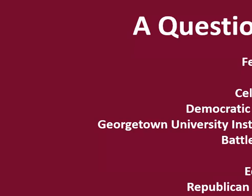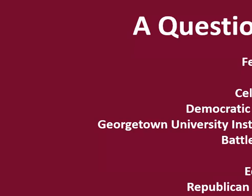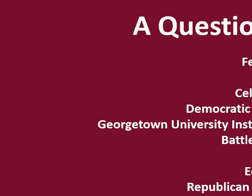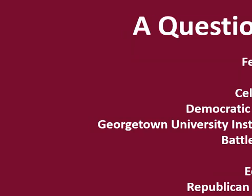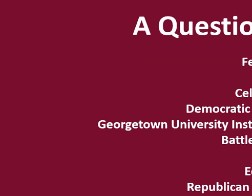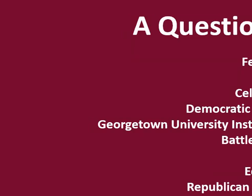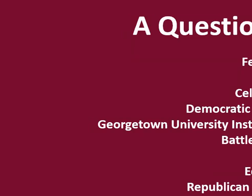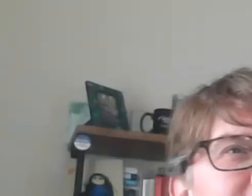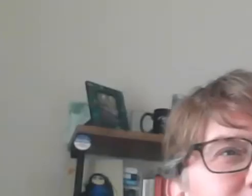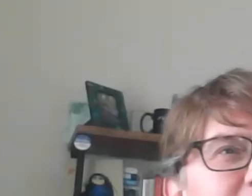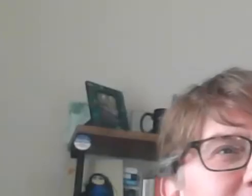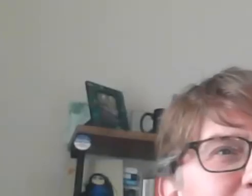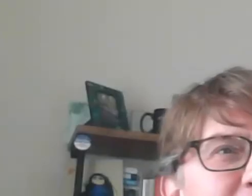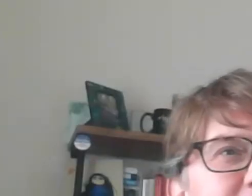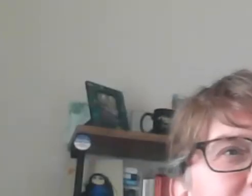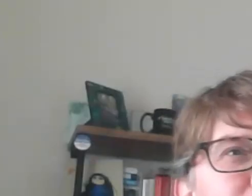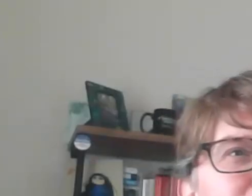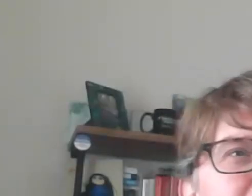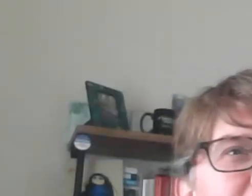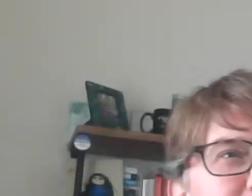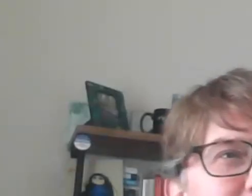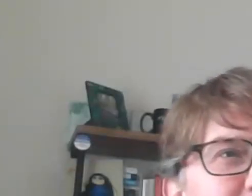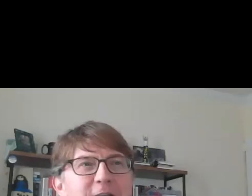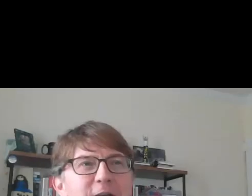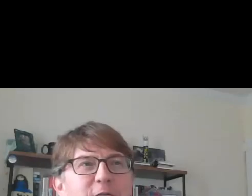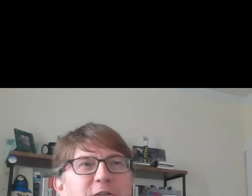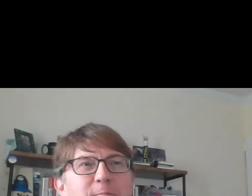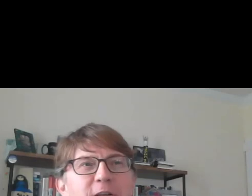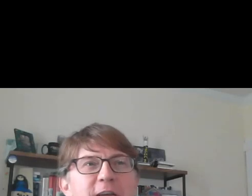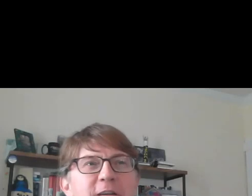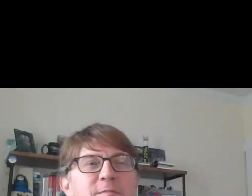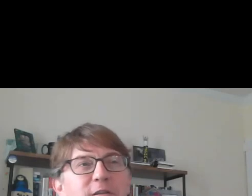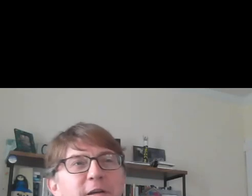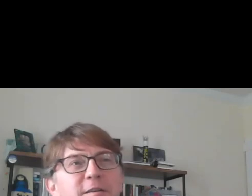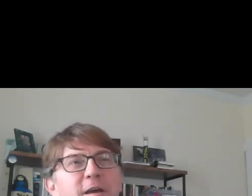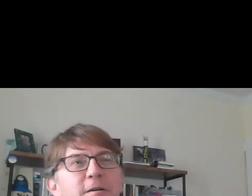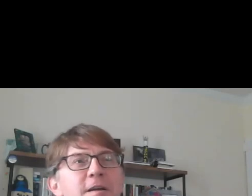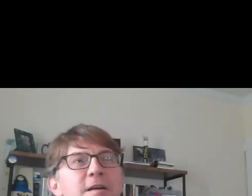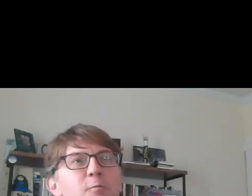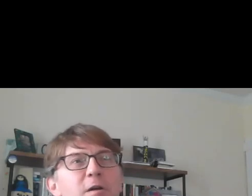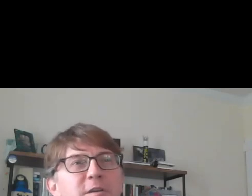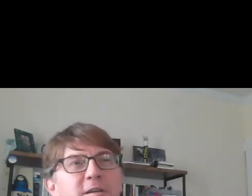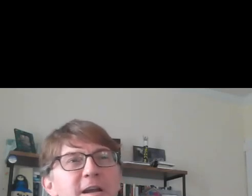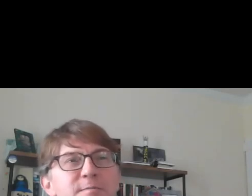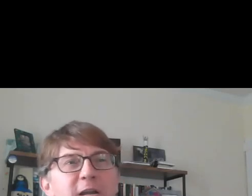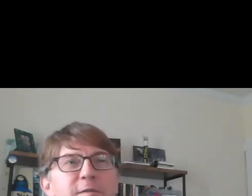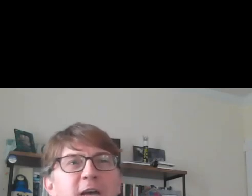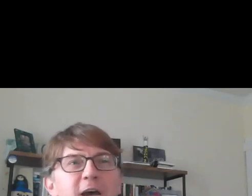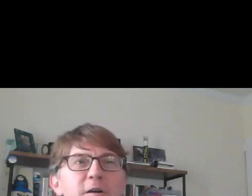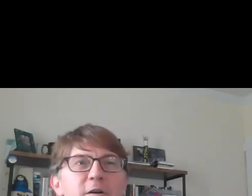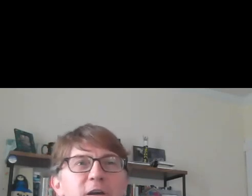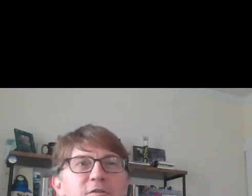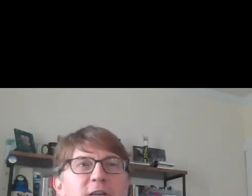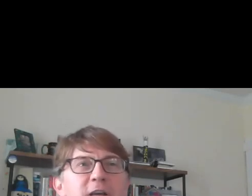Good afternoon. I'm Rob Saldine, the Director of Ethics and Public Affairs at the University of Montana's Mansfield Center. Welcome to today's